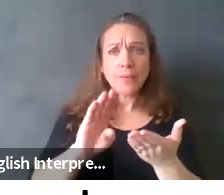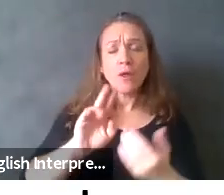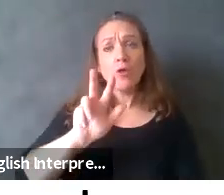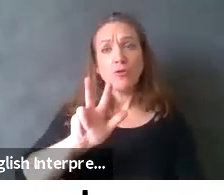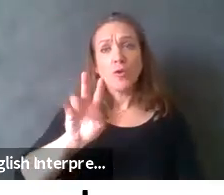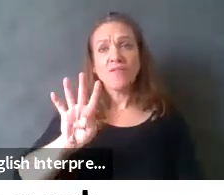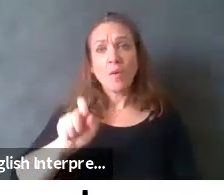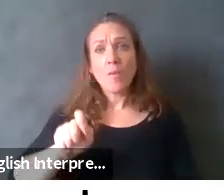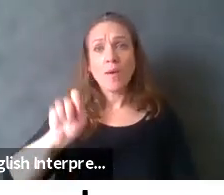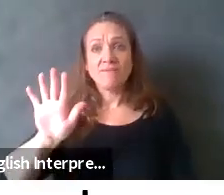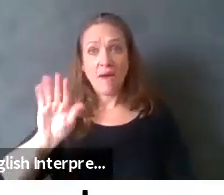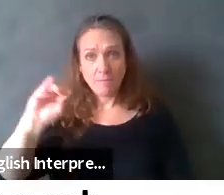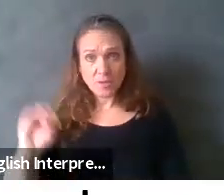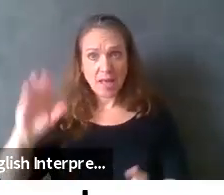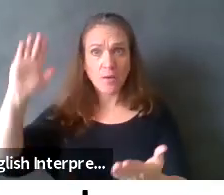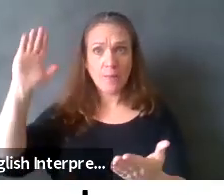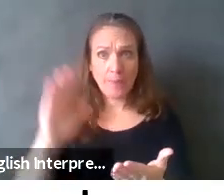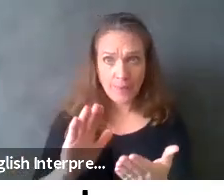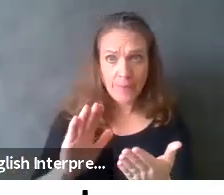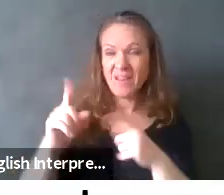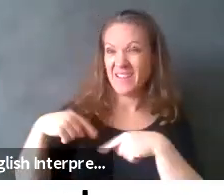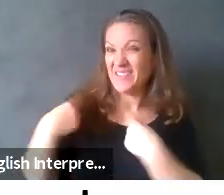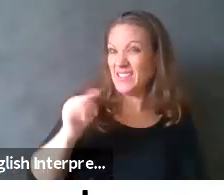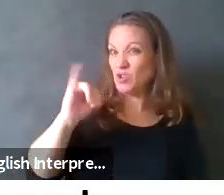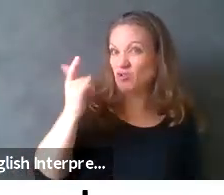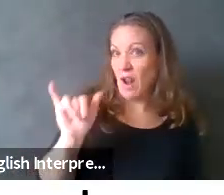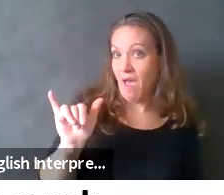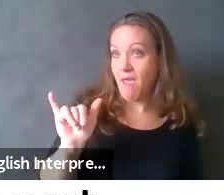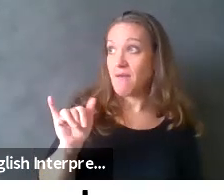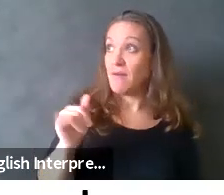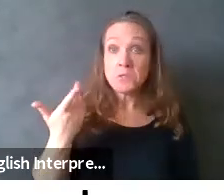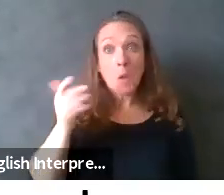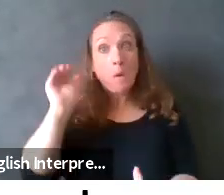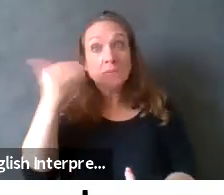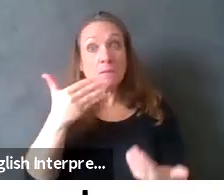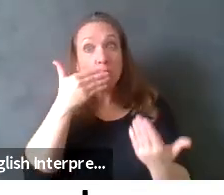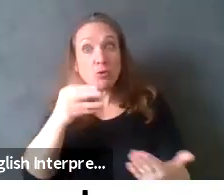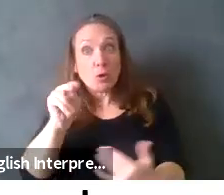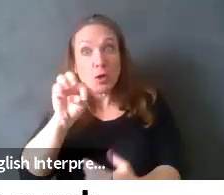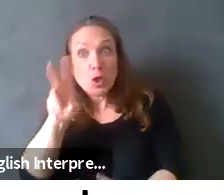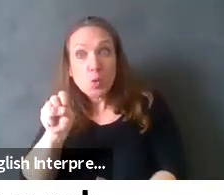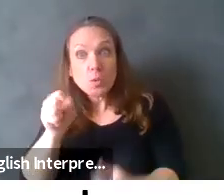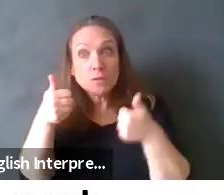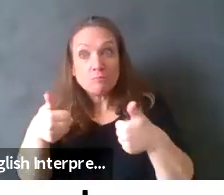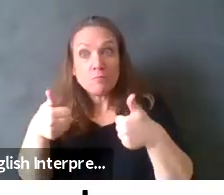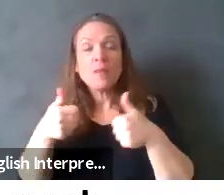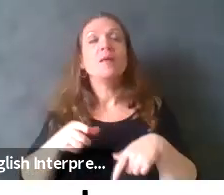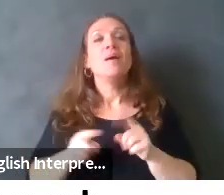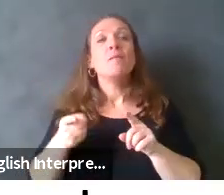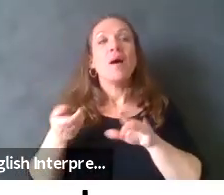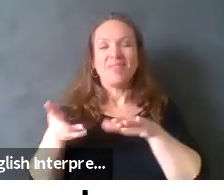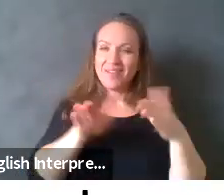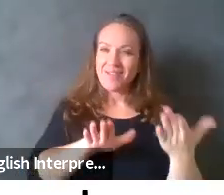34.5% since July 24th. Sounds very good news. The deaths, the 24-hour